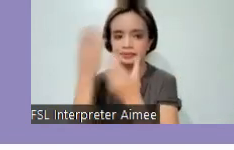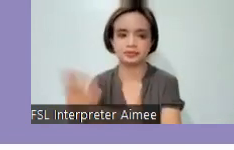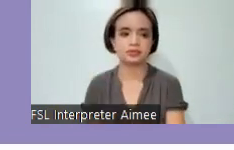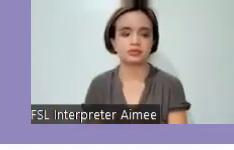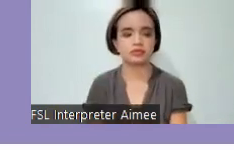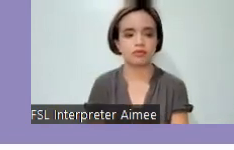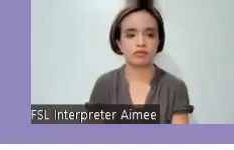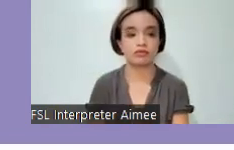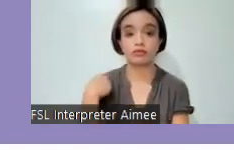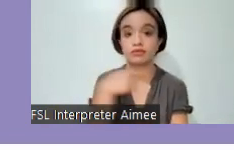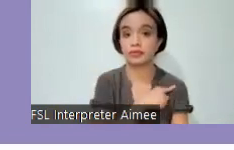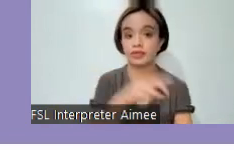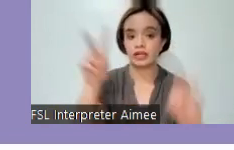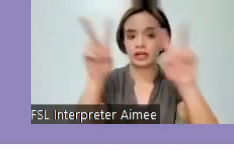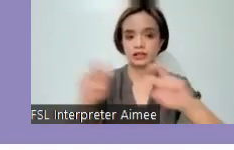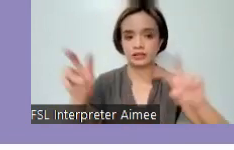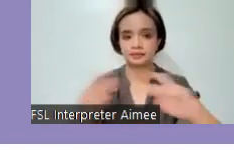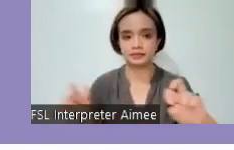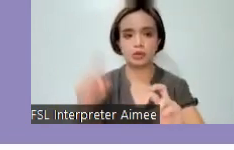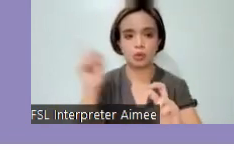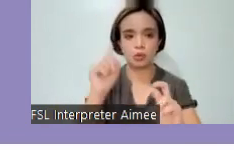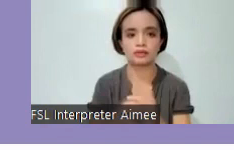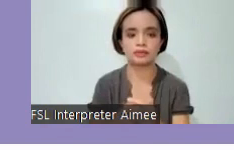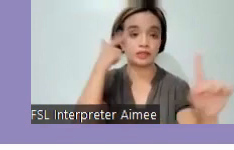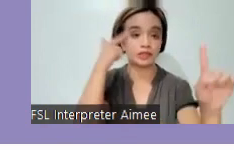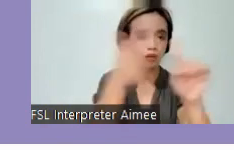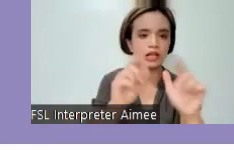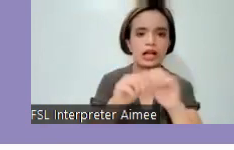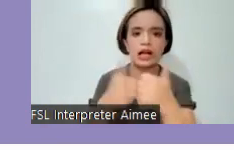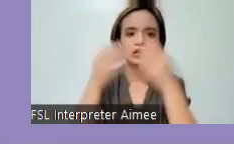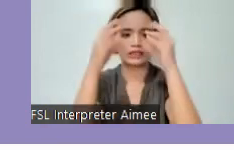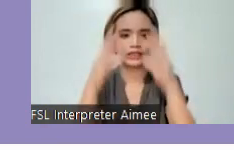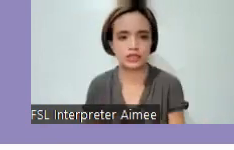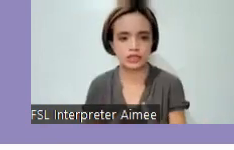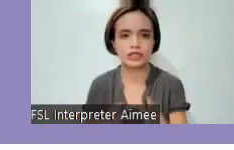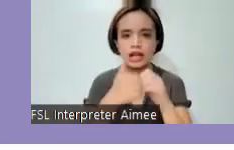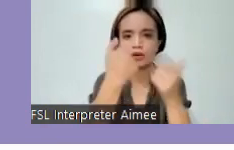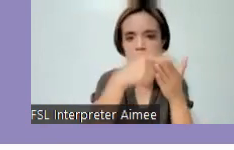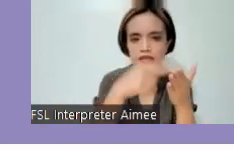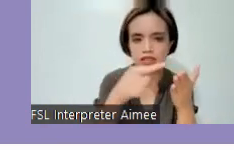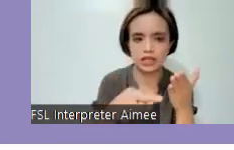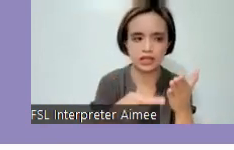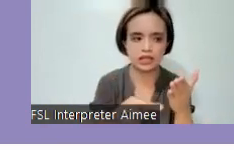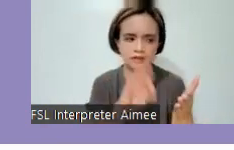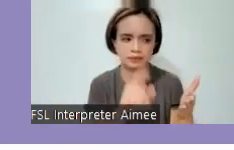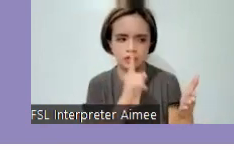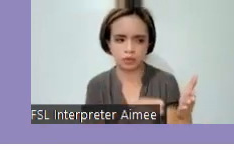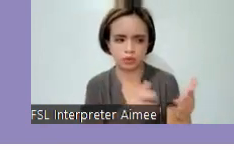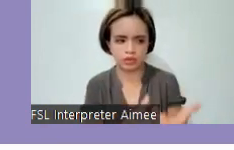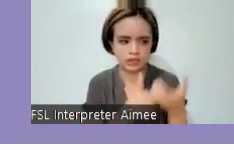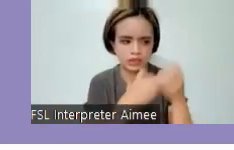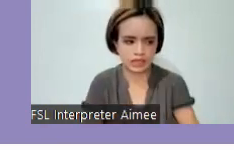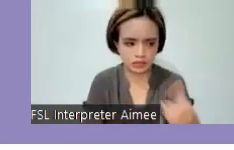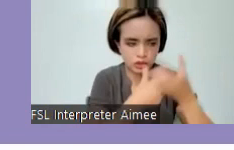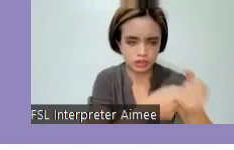Our paper intends to determine how teachers perform in assessing the trustworthiness of online